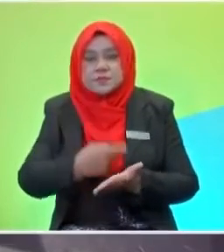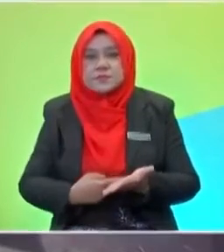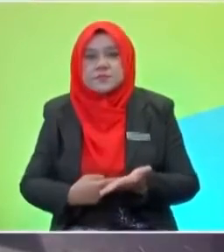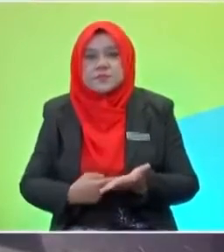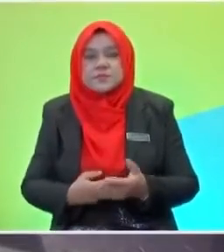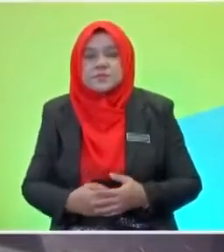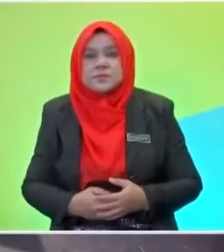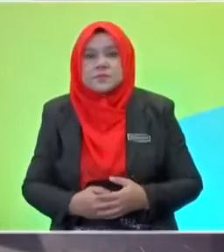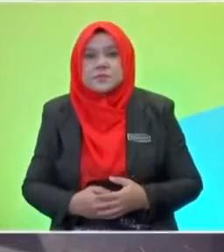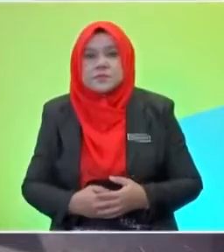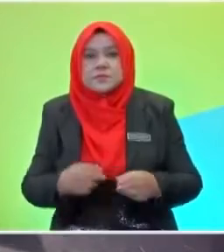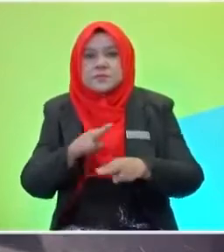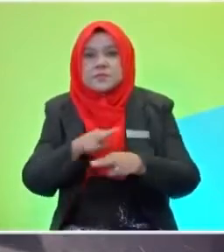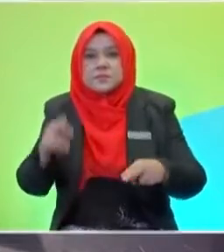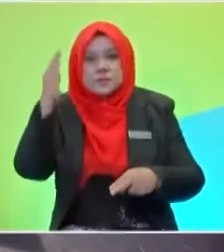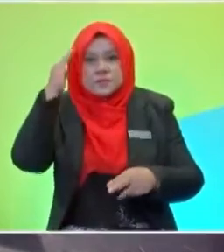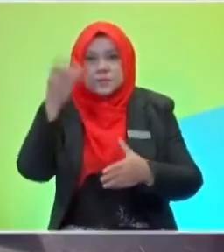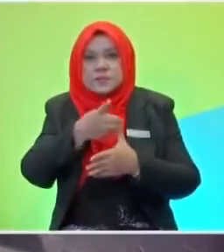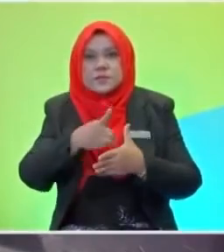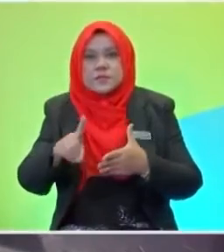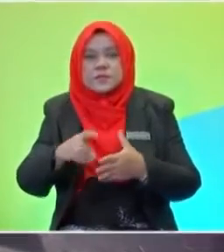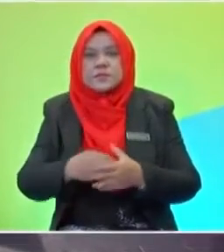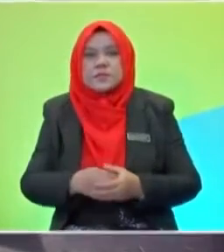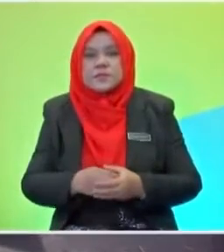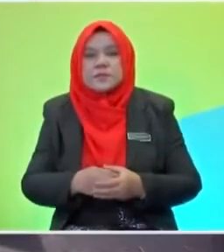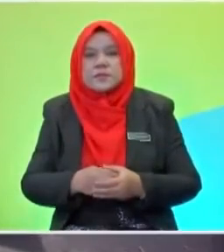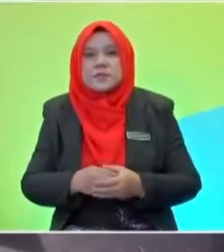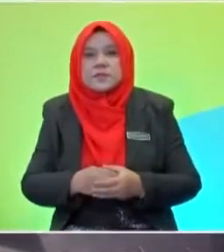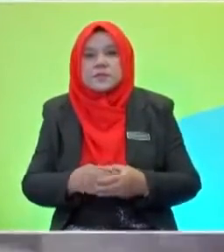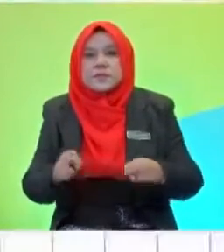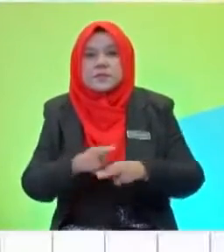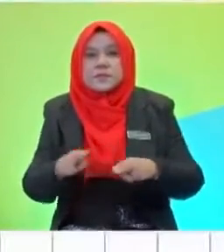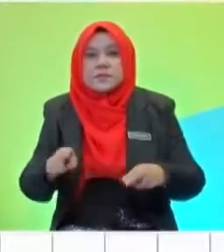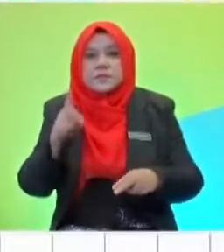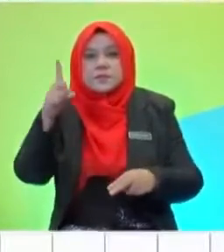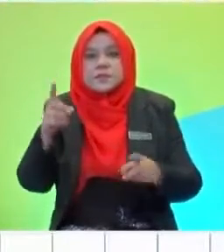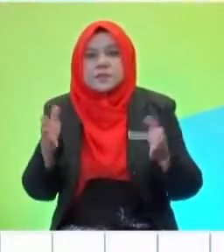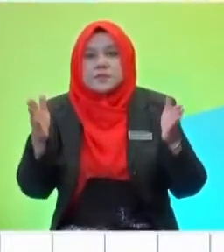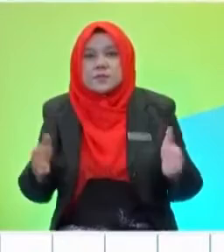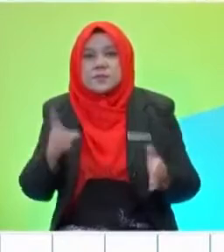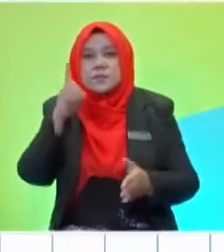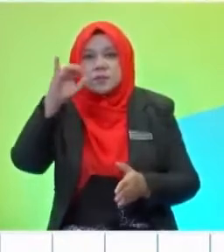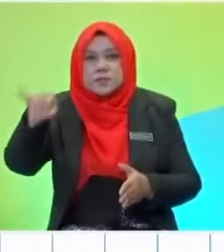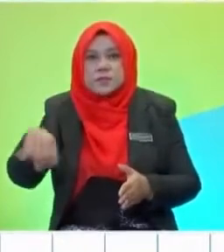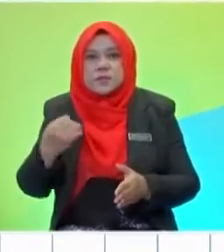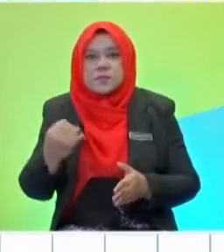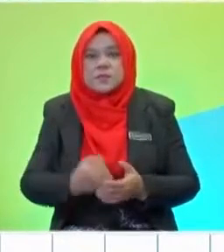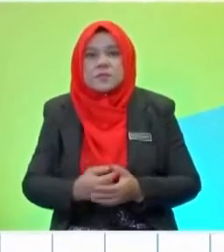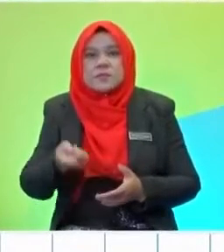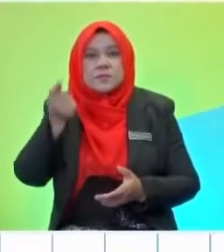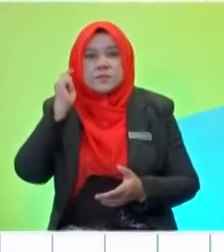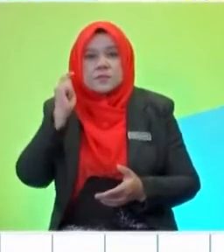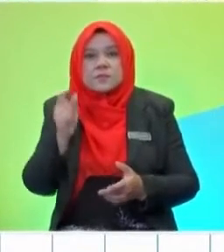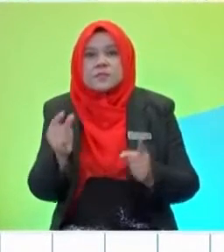what we're going to do is unknown in division, unknown number within 1 million. Now we're going to deal with big numbers. Oh, wow. Just now we just